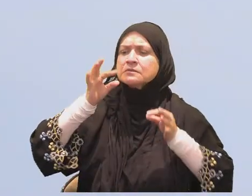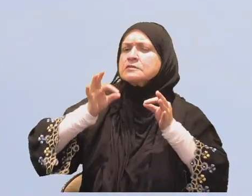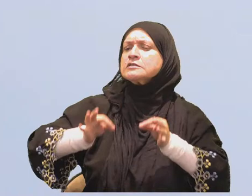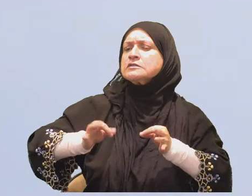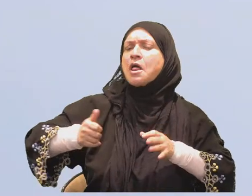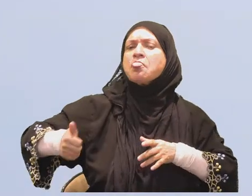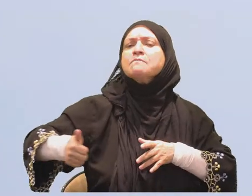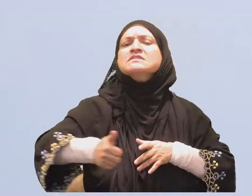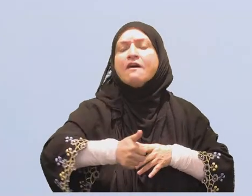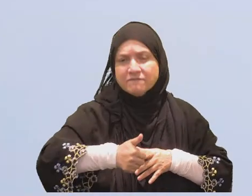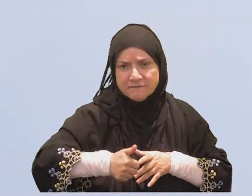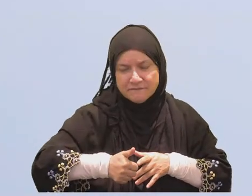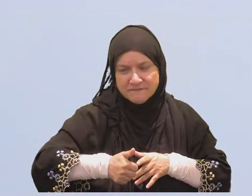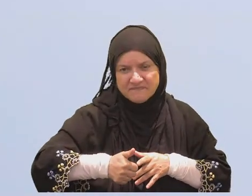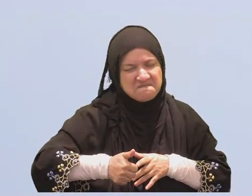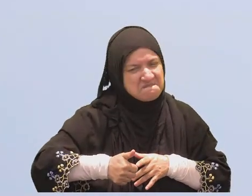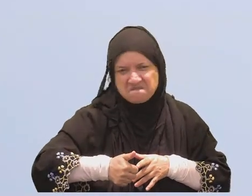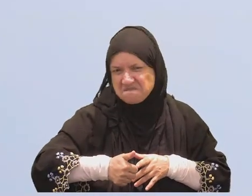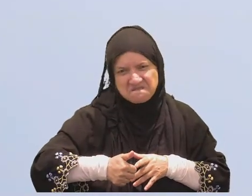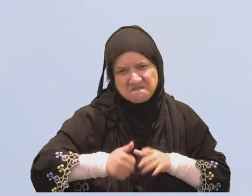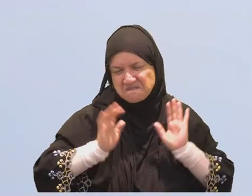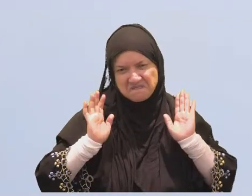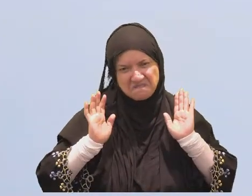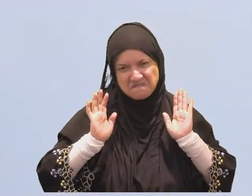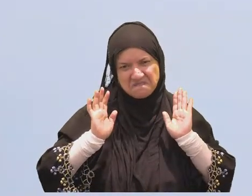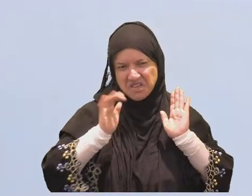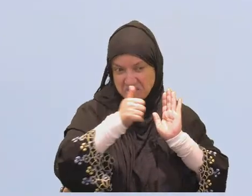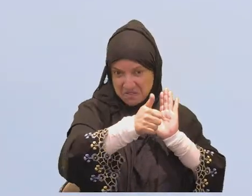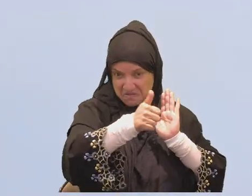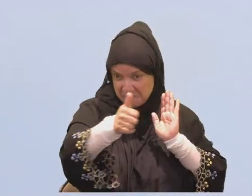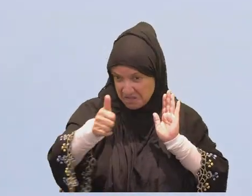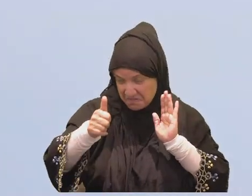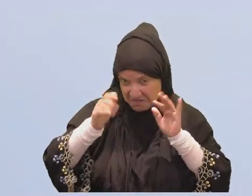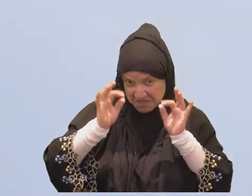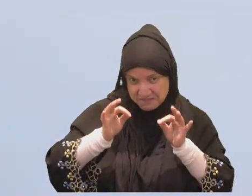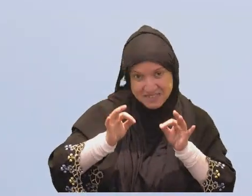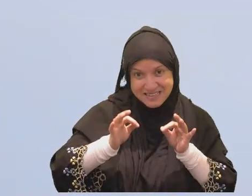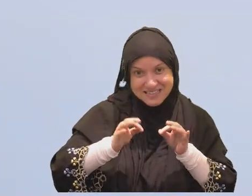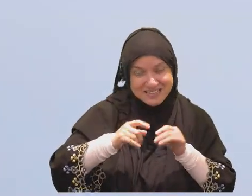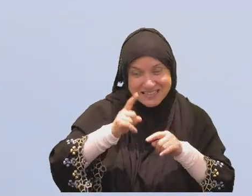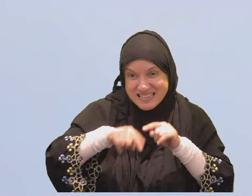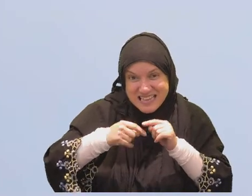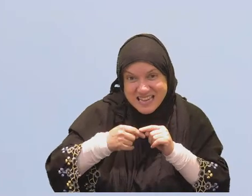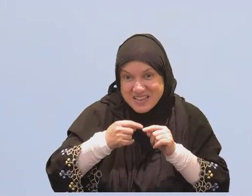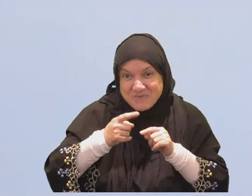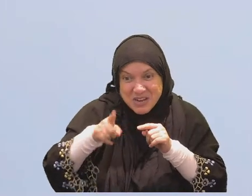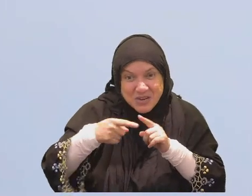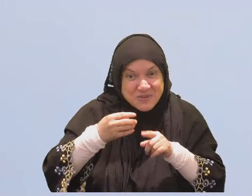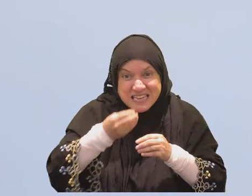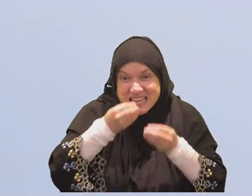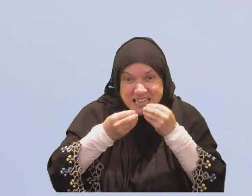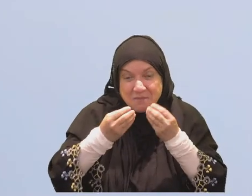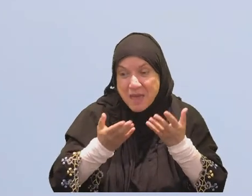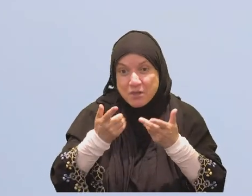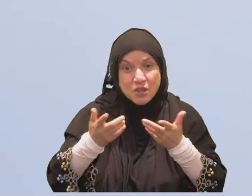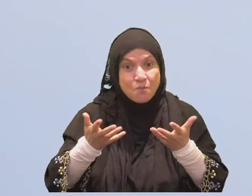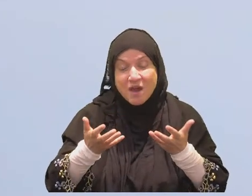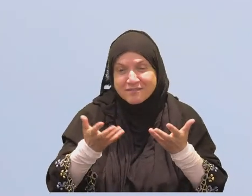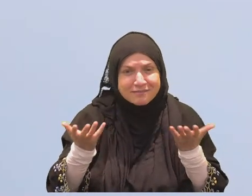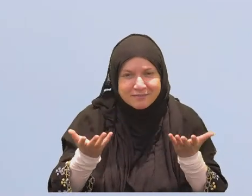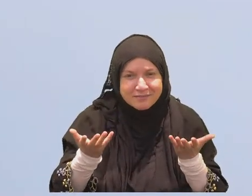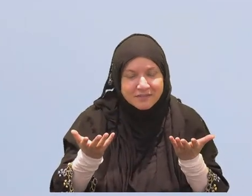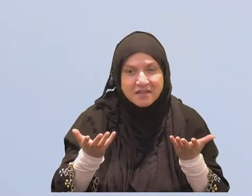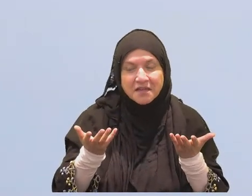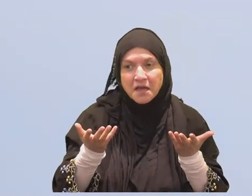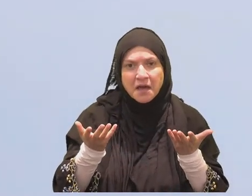Allah, we don't have the autonomy to eat anything we want. Liberalism says, eat what you want. Consume what